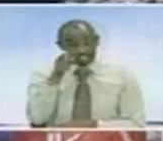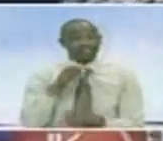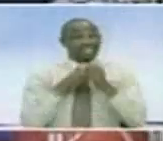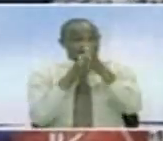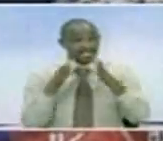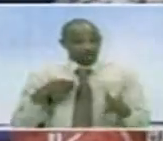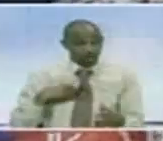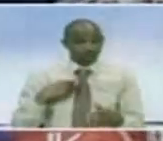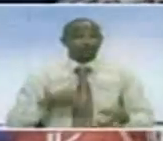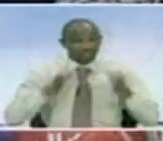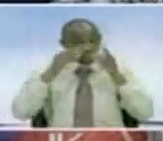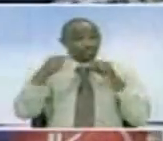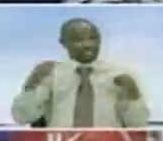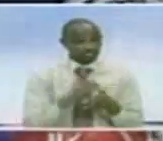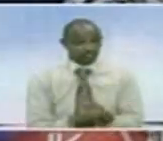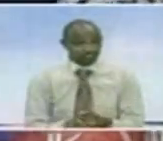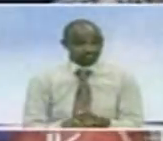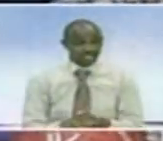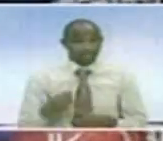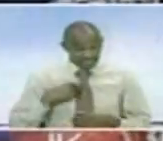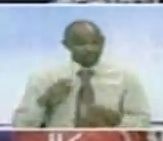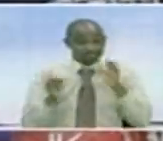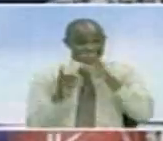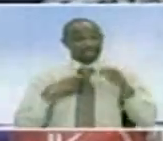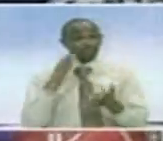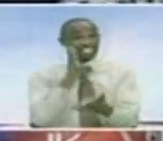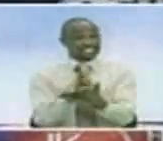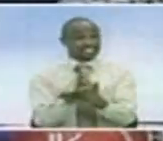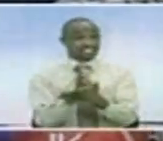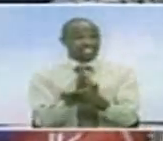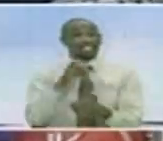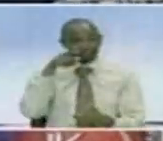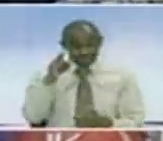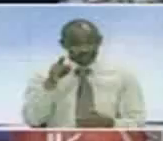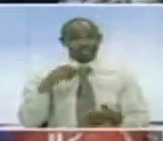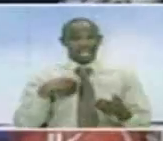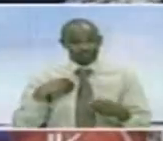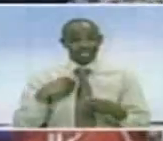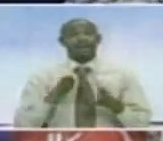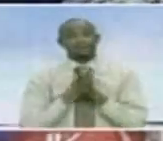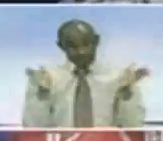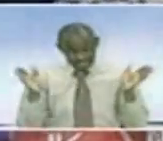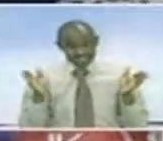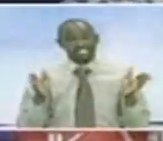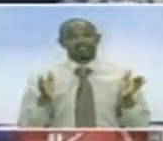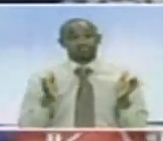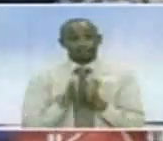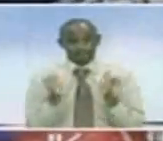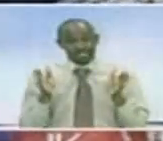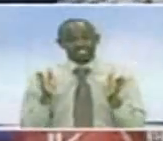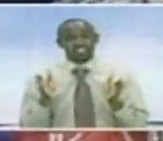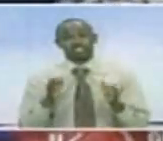leader of official opposition, and I was Minister for Justice, and he chaired the Public Accounts Committee and went to